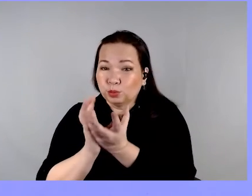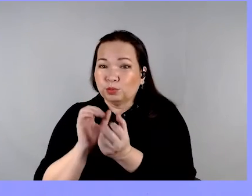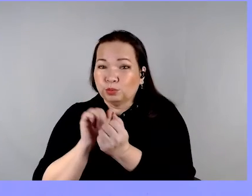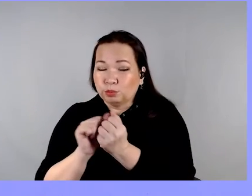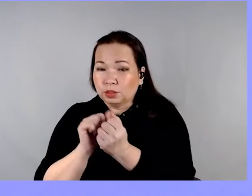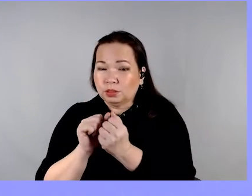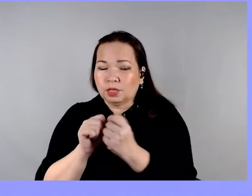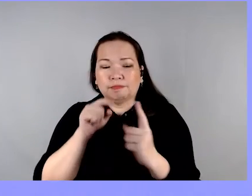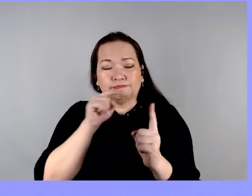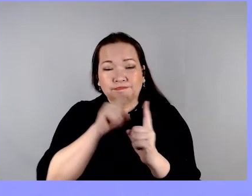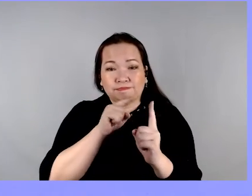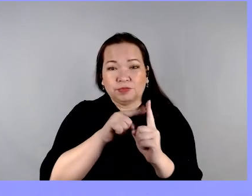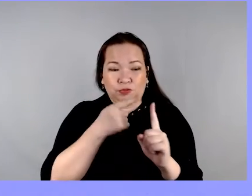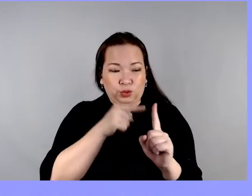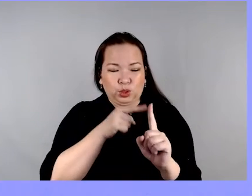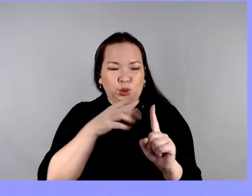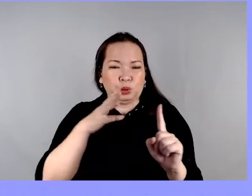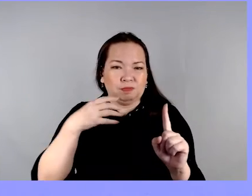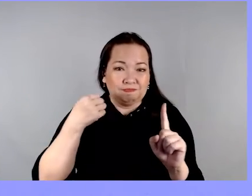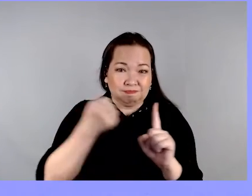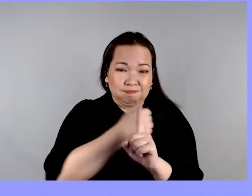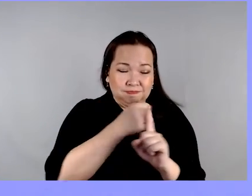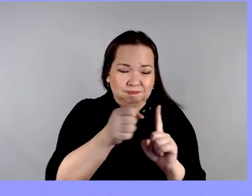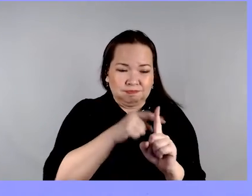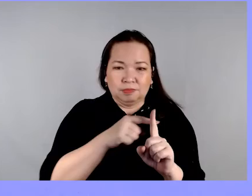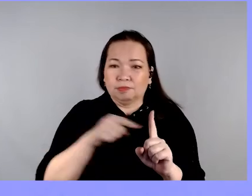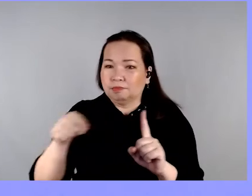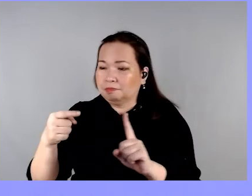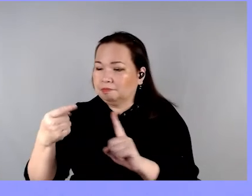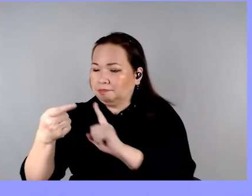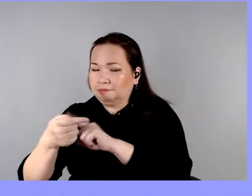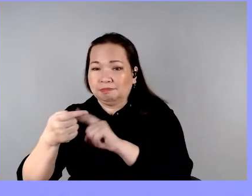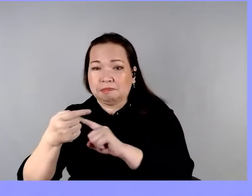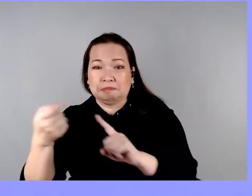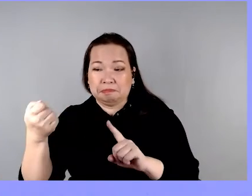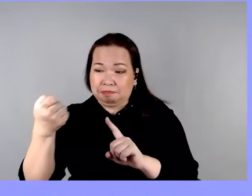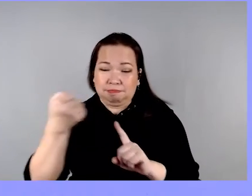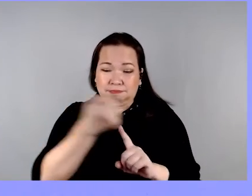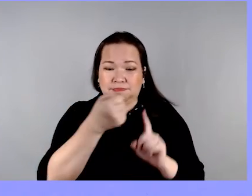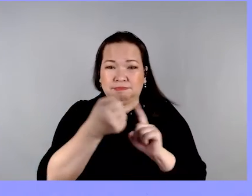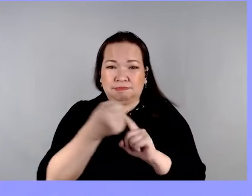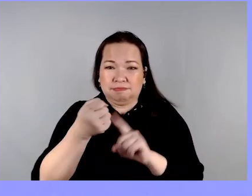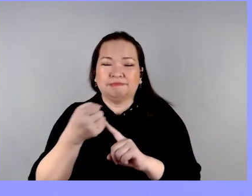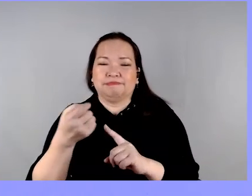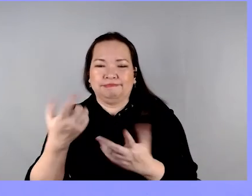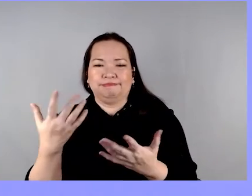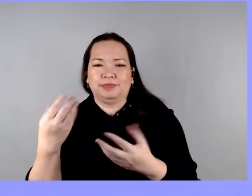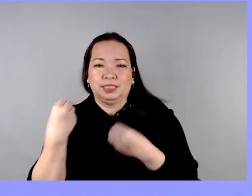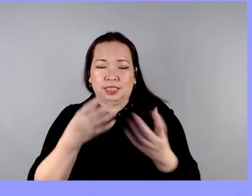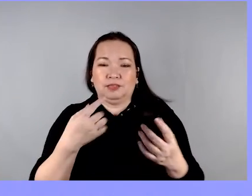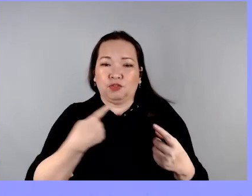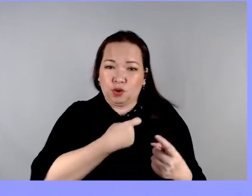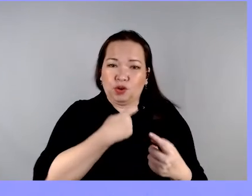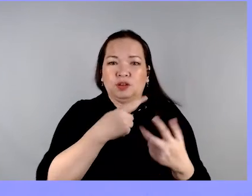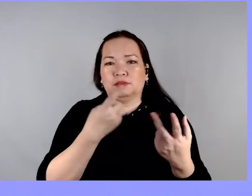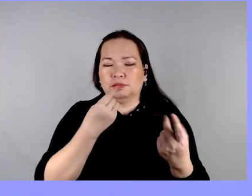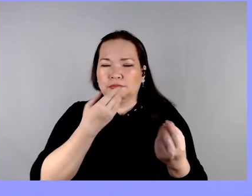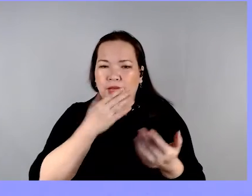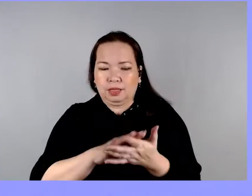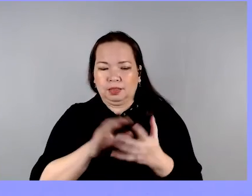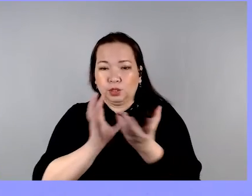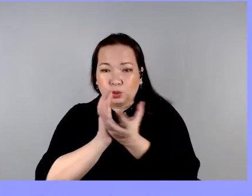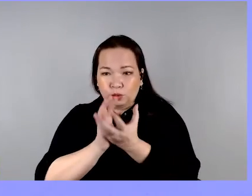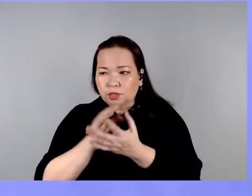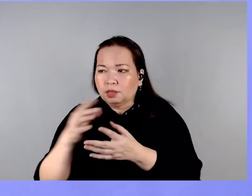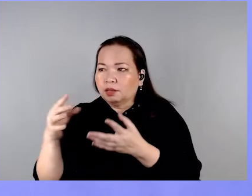The victim being the direct receiver of the action, the offender being the doer, and the community being an indirect receiver as